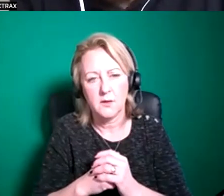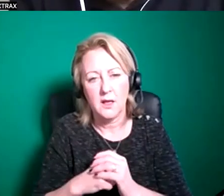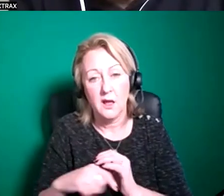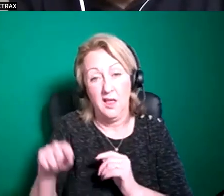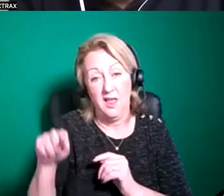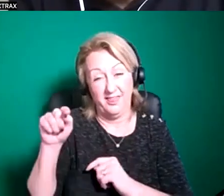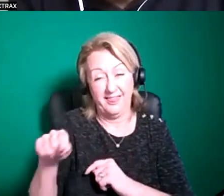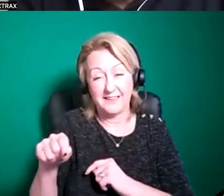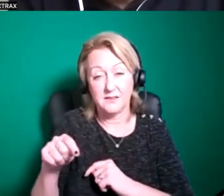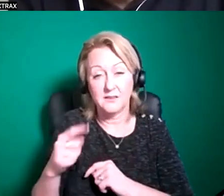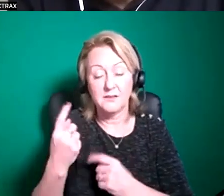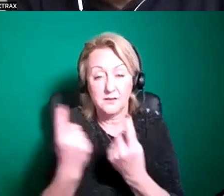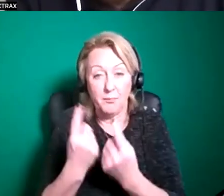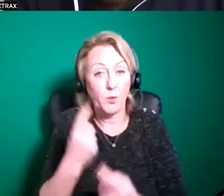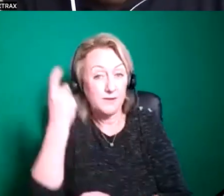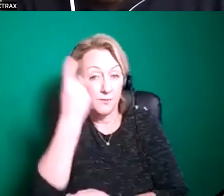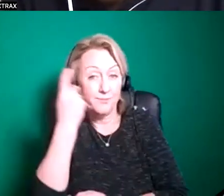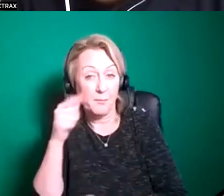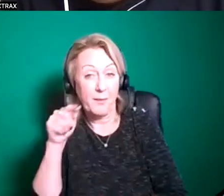of issue to be aware of and to be thinking about